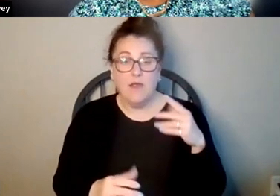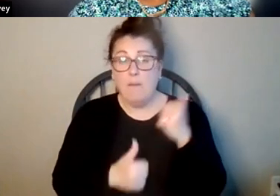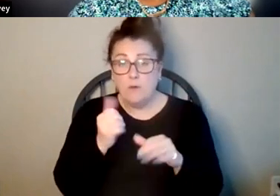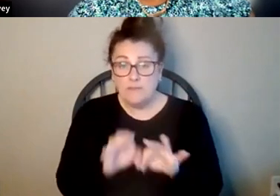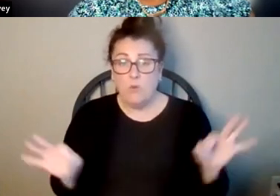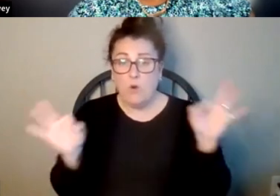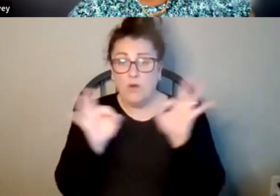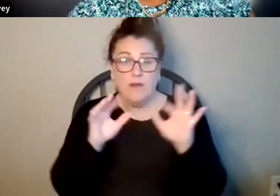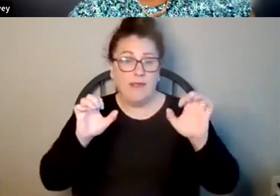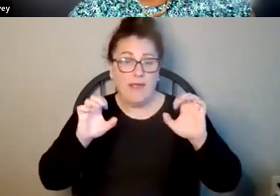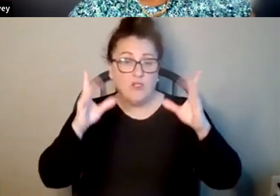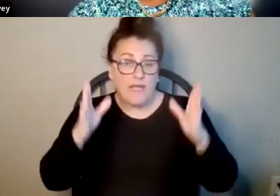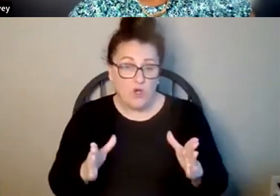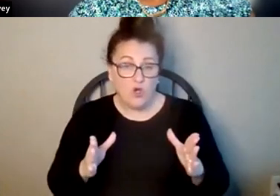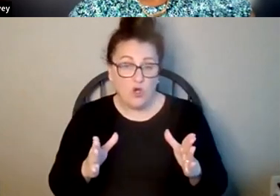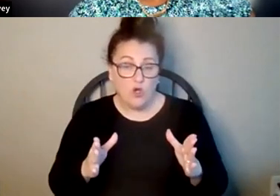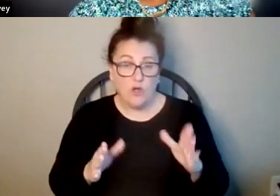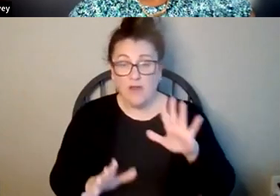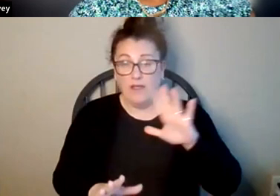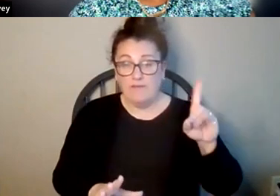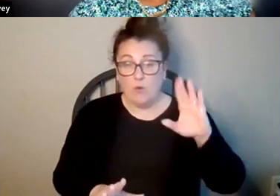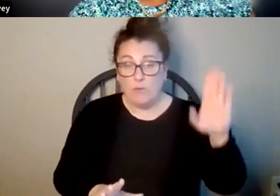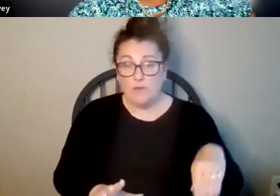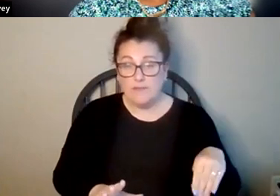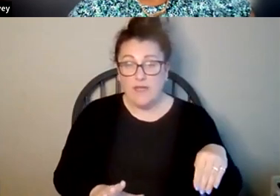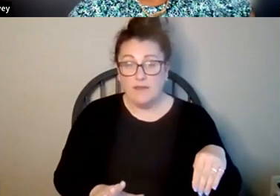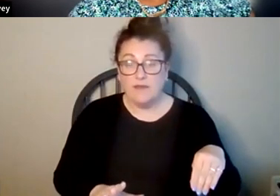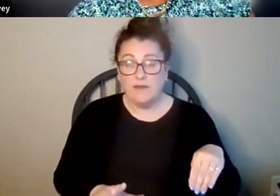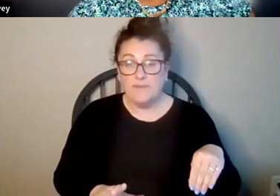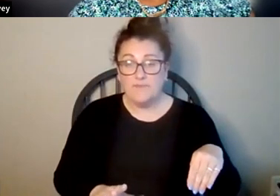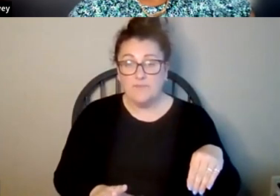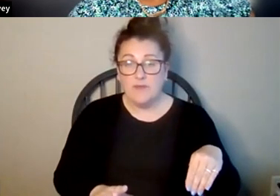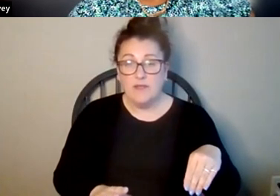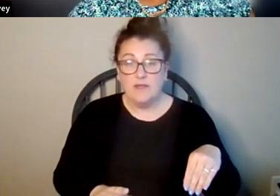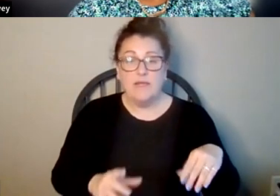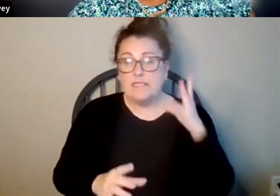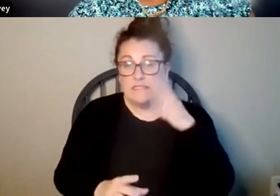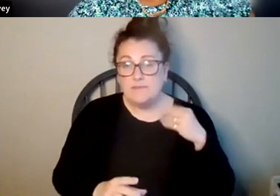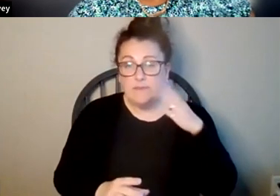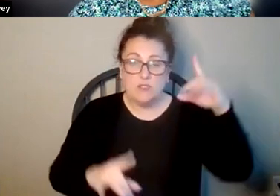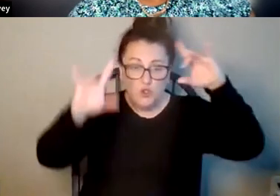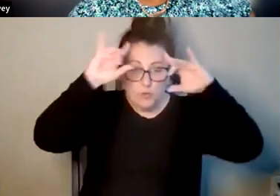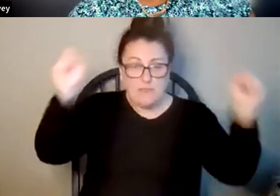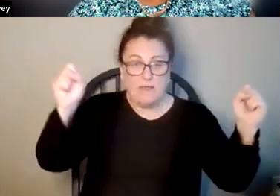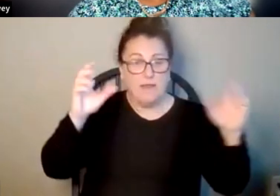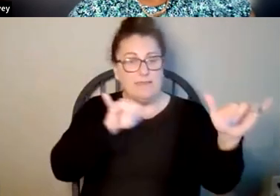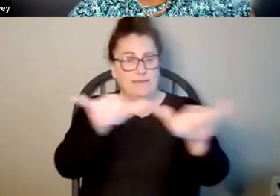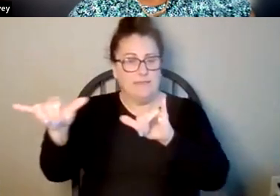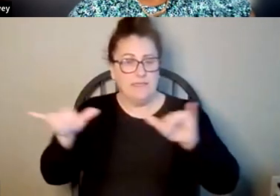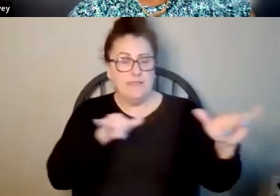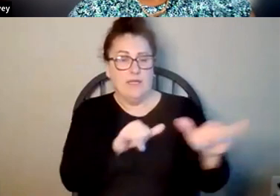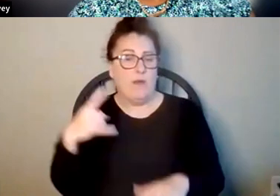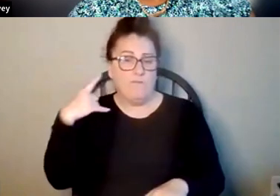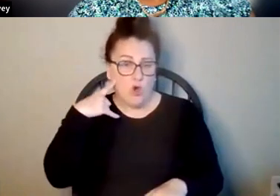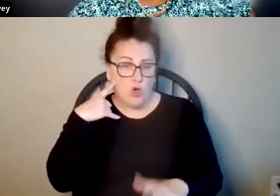important was that they're an educator, and 51% said sitting superintendent. That is consistent what we